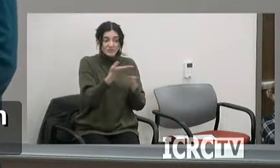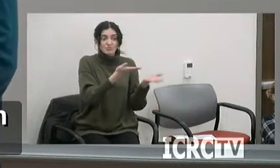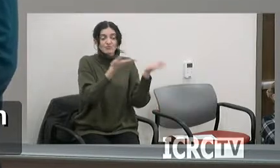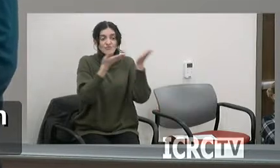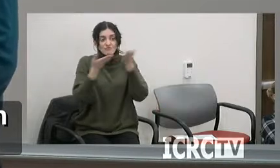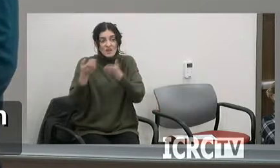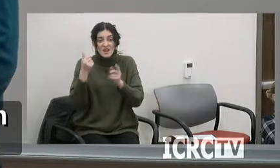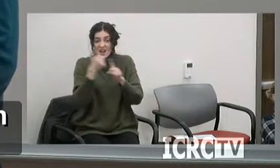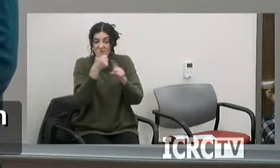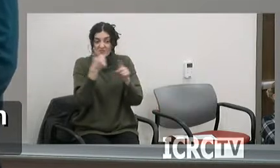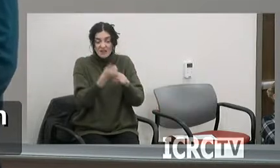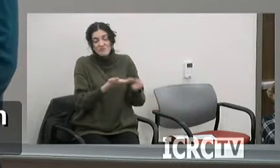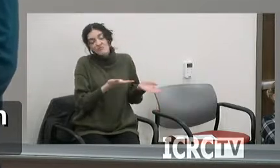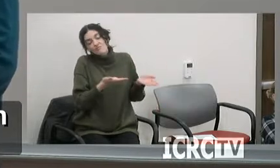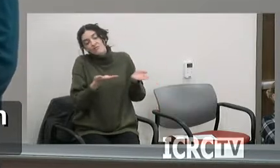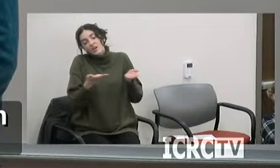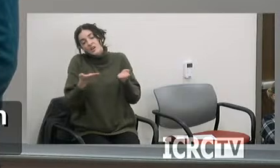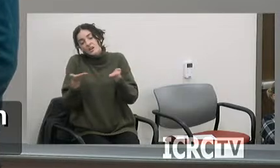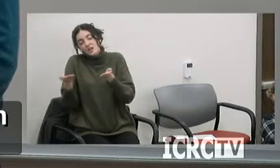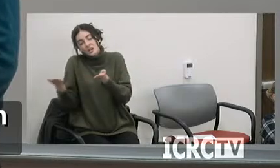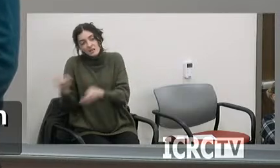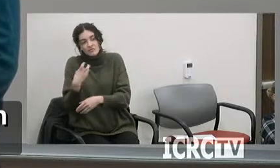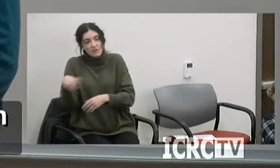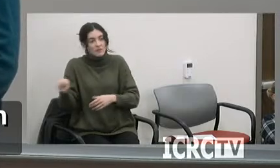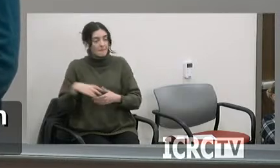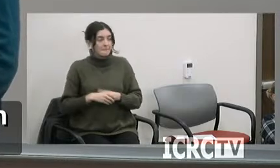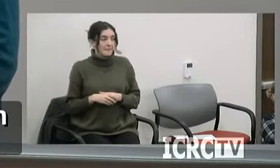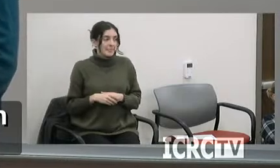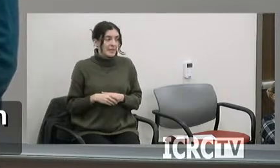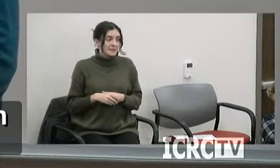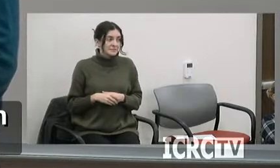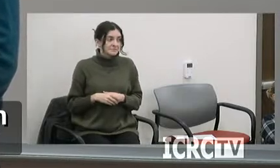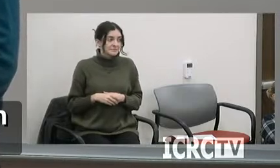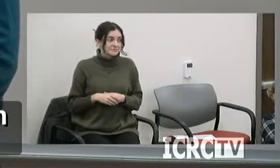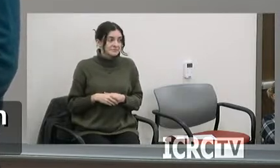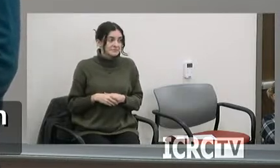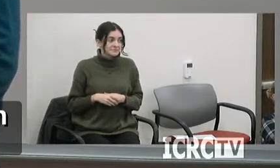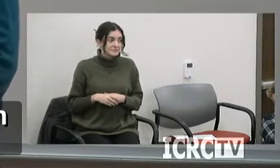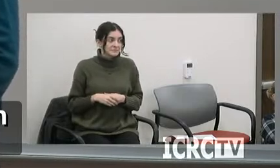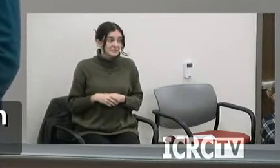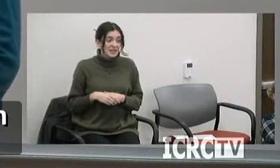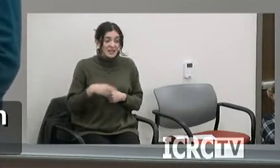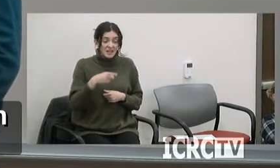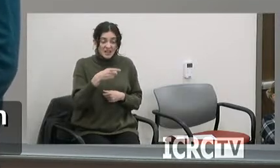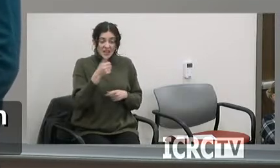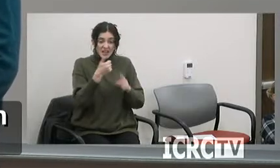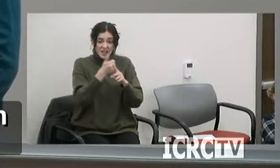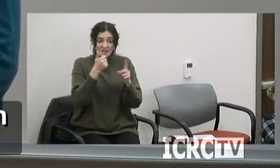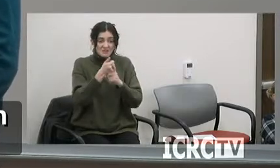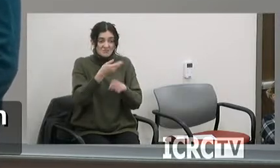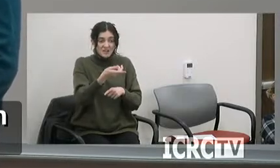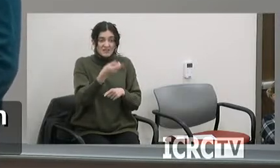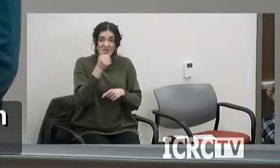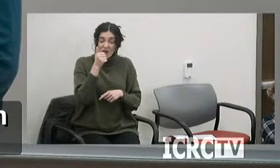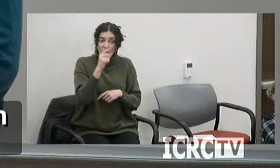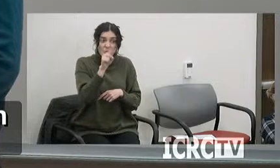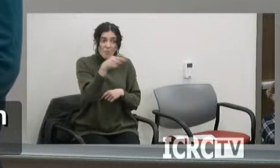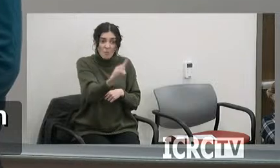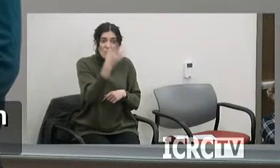And Josh does all this virtually on his own, while other departments have an army of administrative assistants.